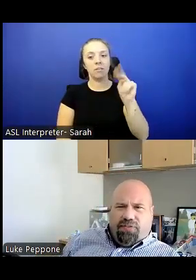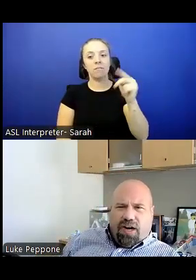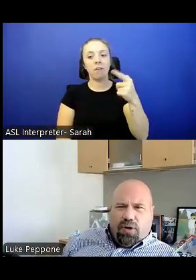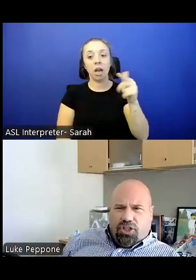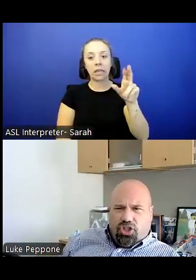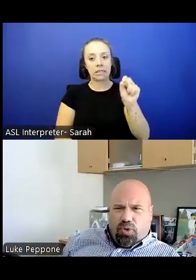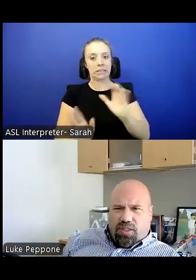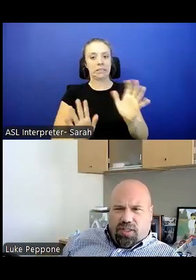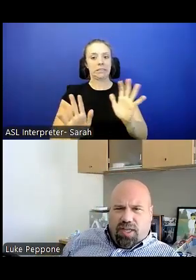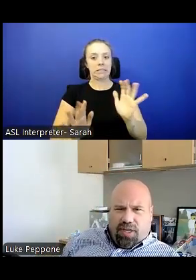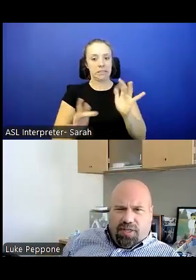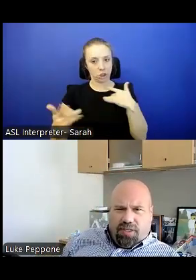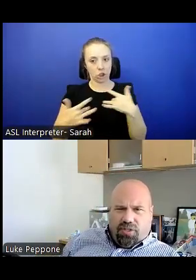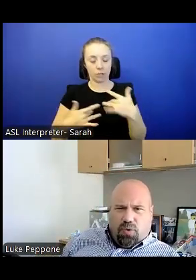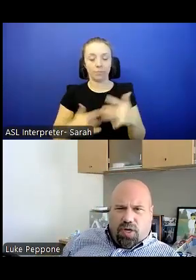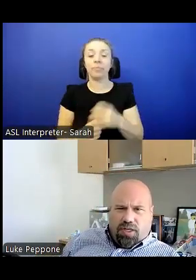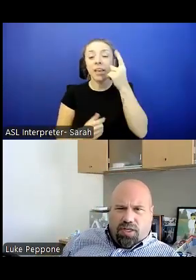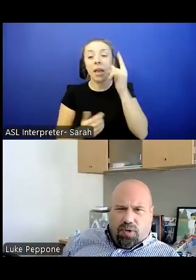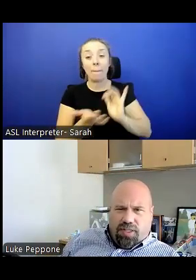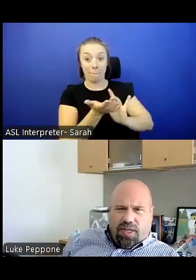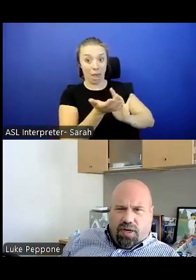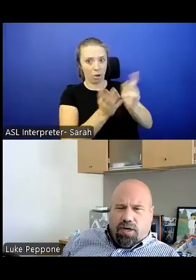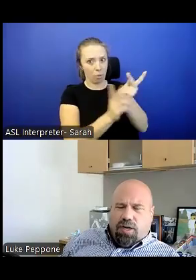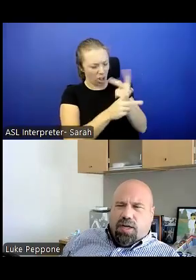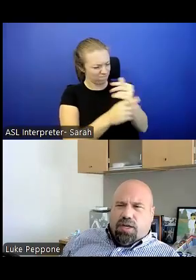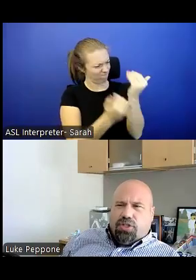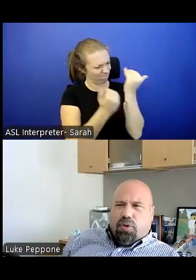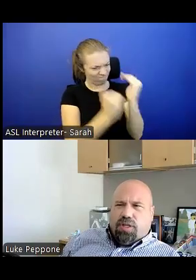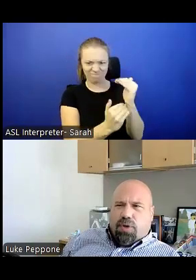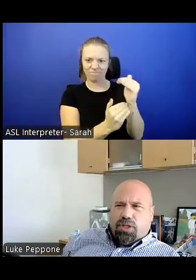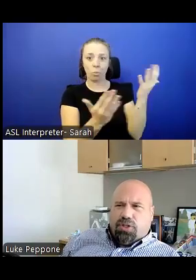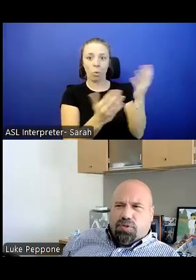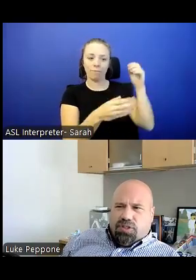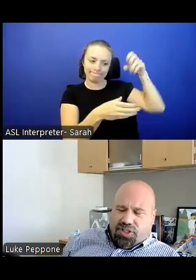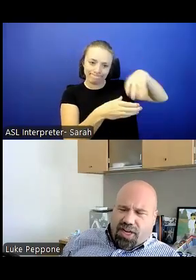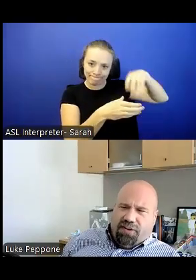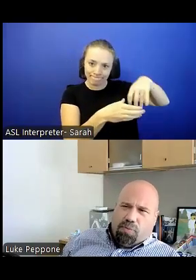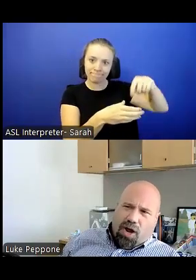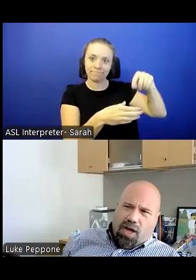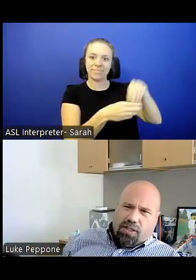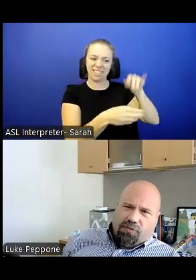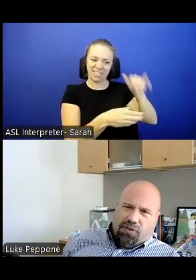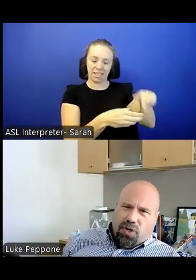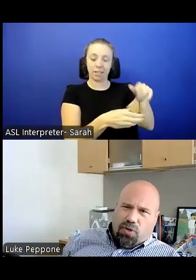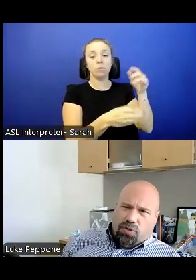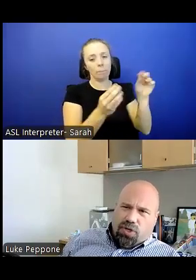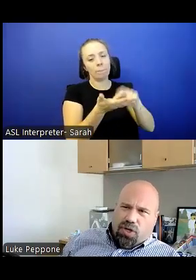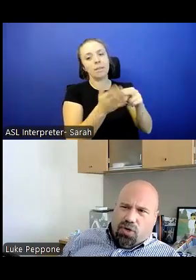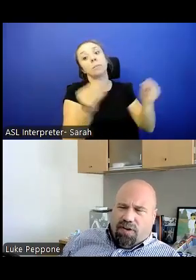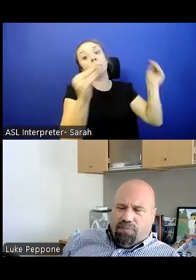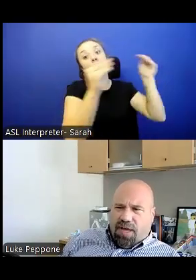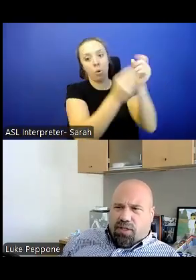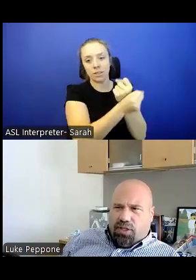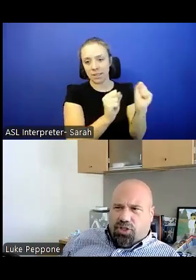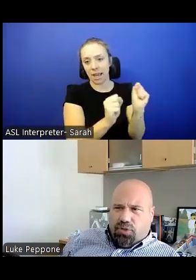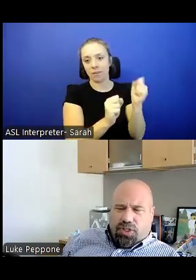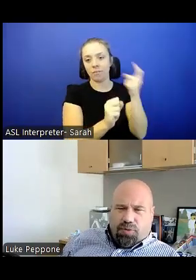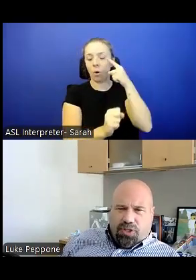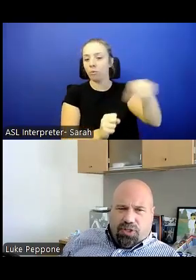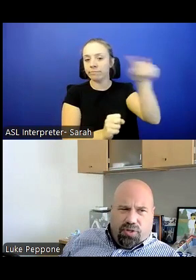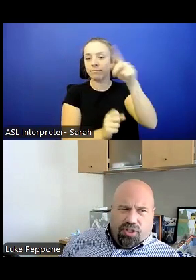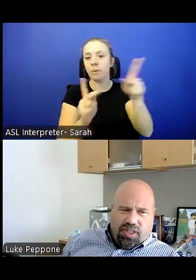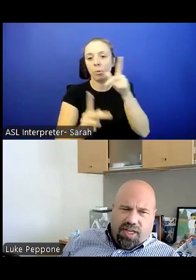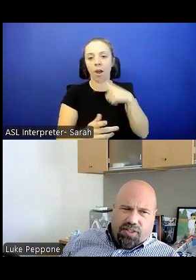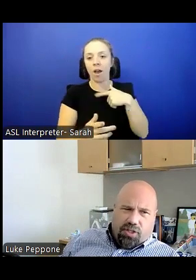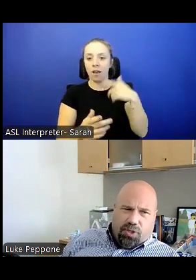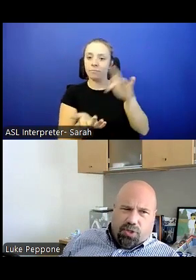have a very strict limit as to what can go in there. So it's a much safer product for those who have medical issues,